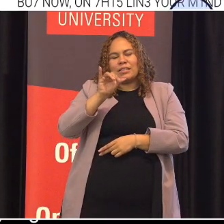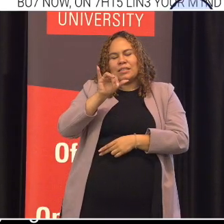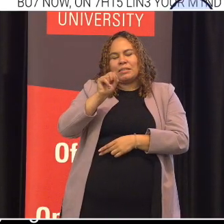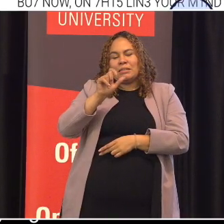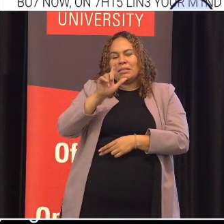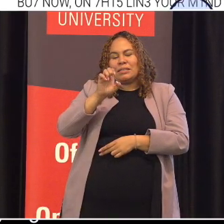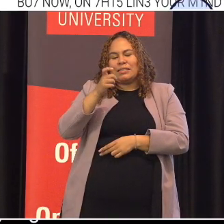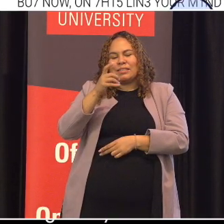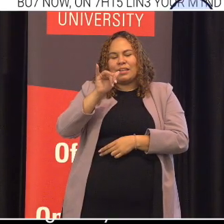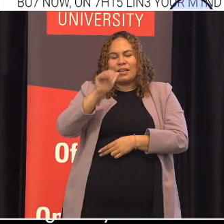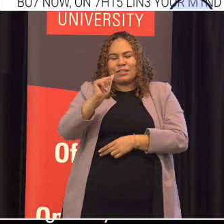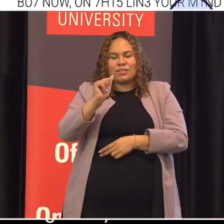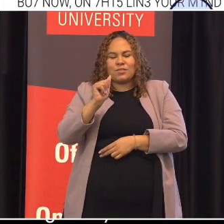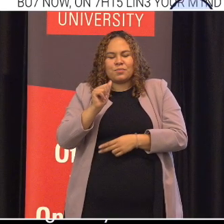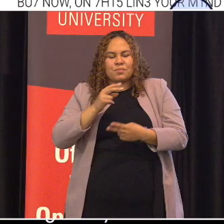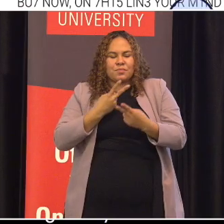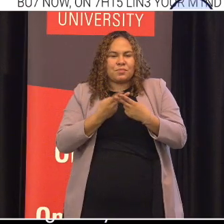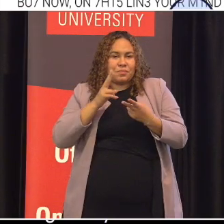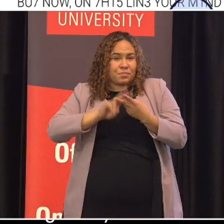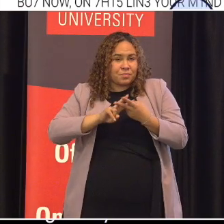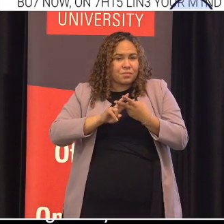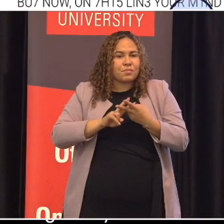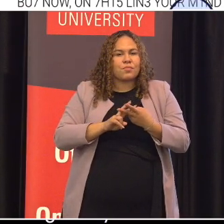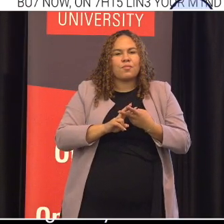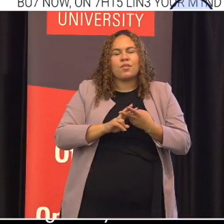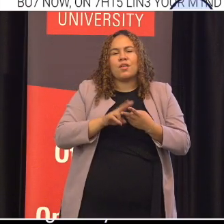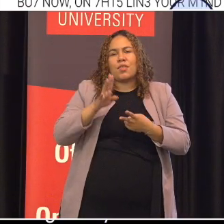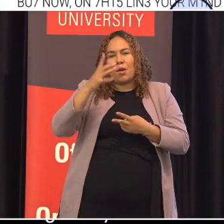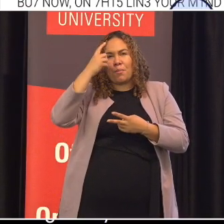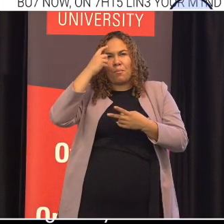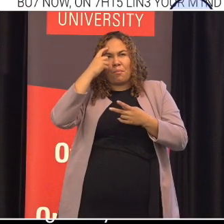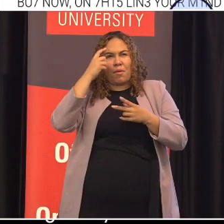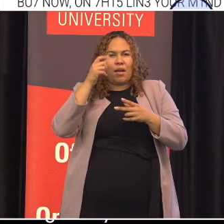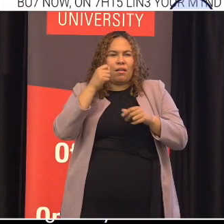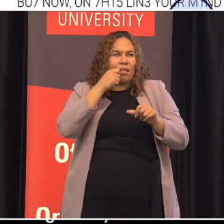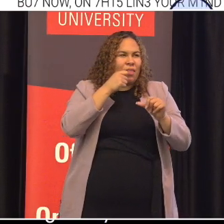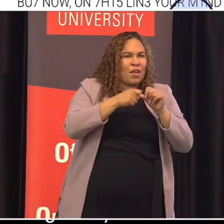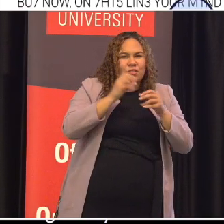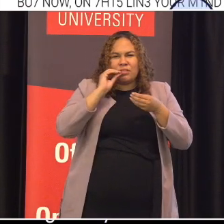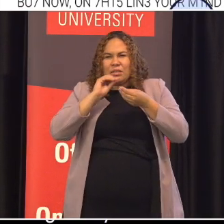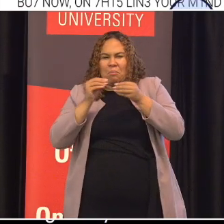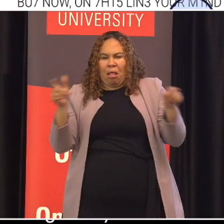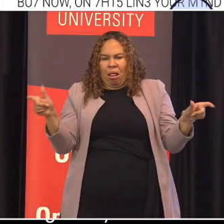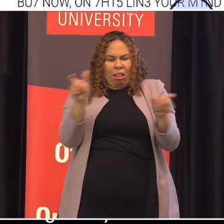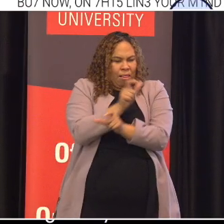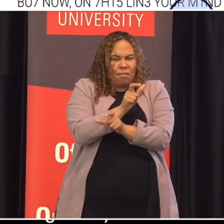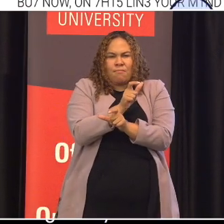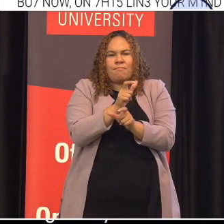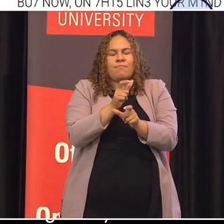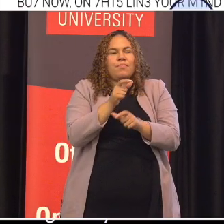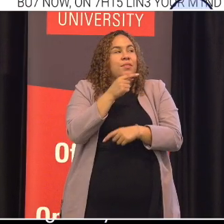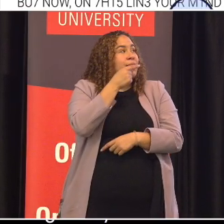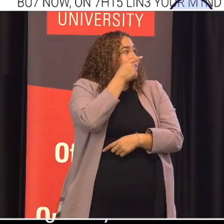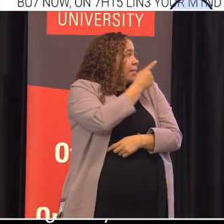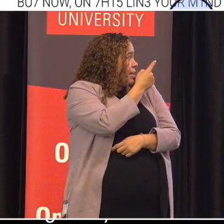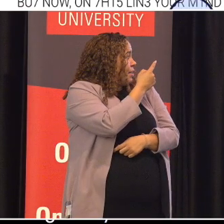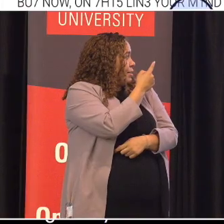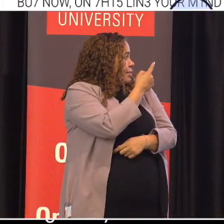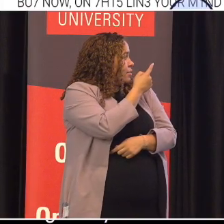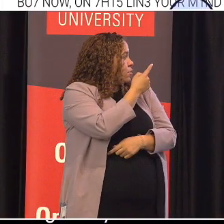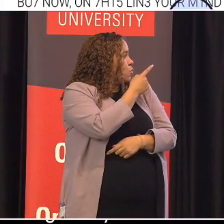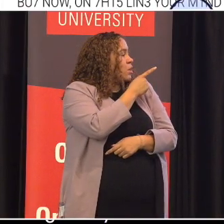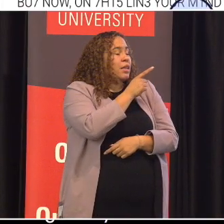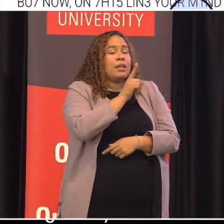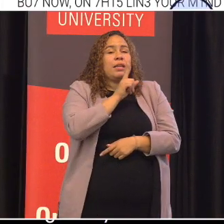so where that person's brain interchanges letters with numbers. And this, what it really